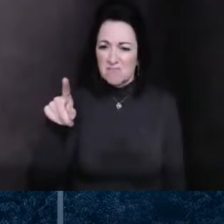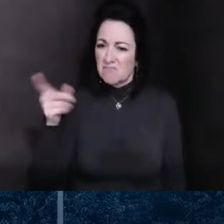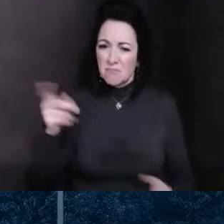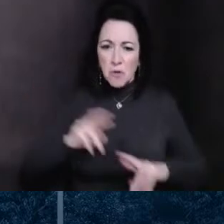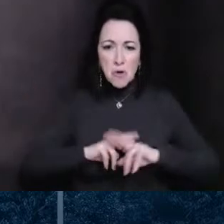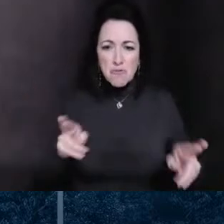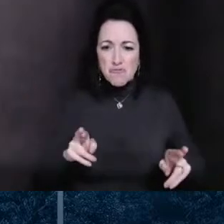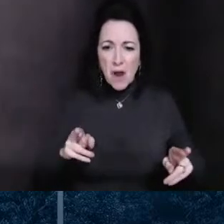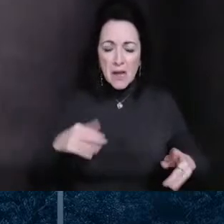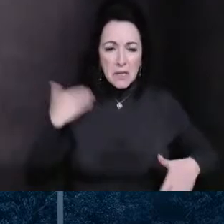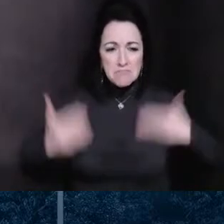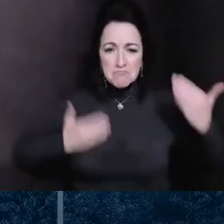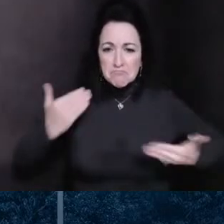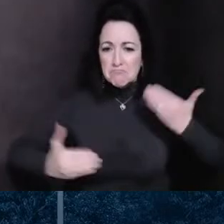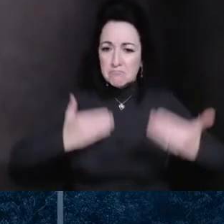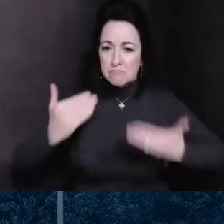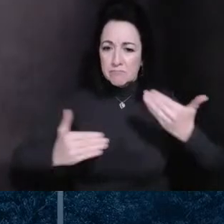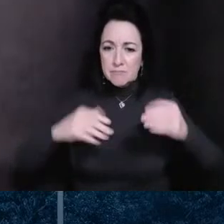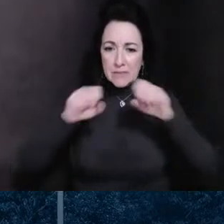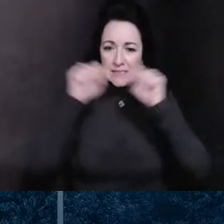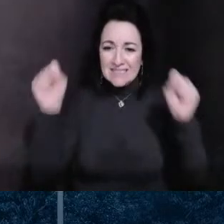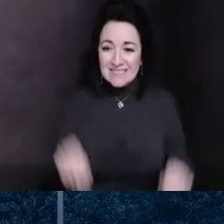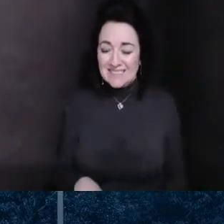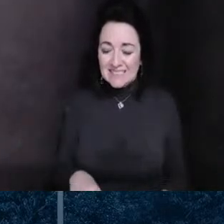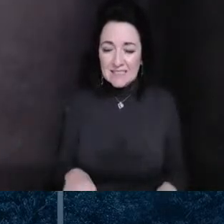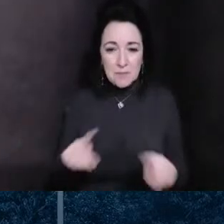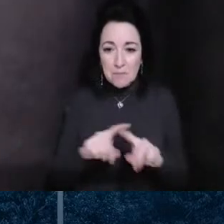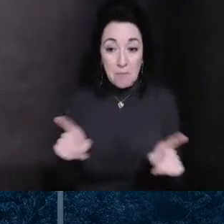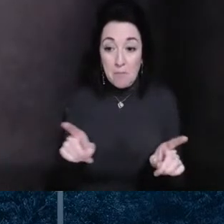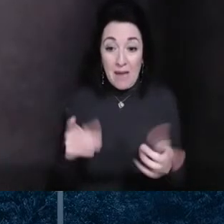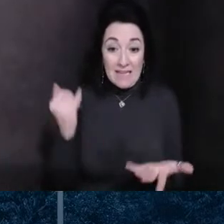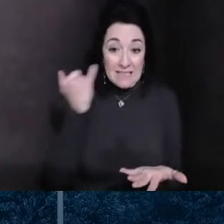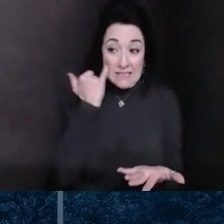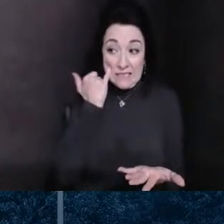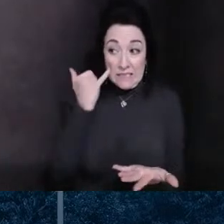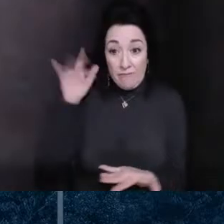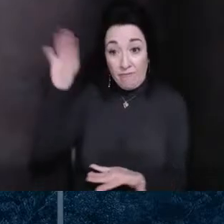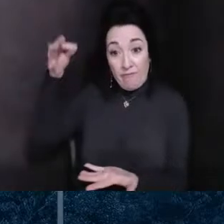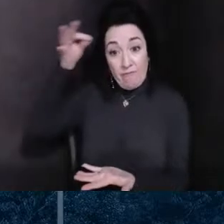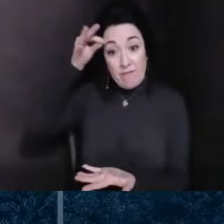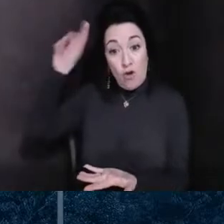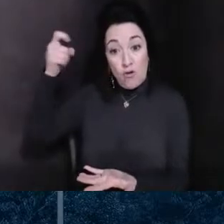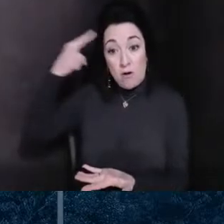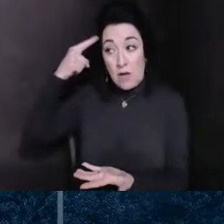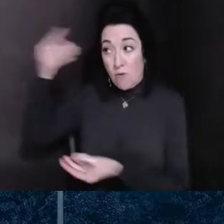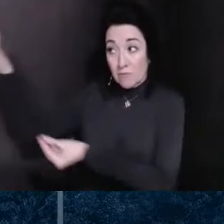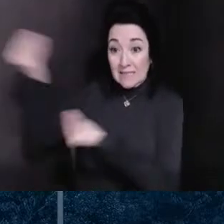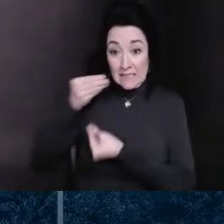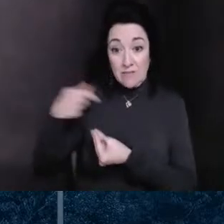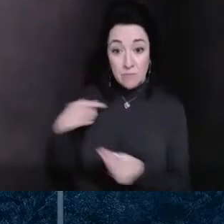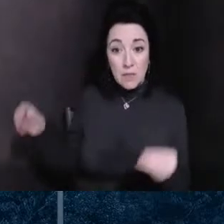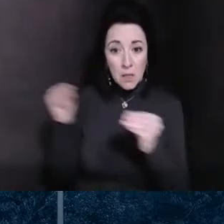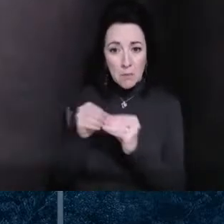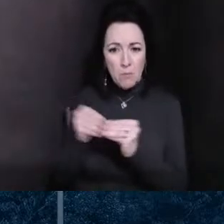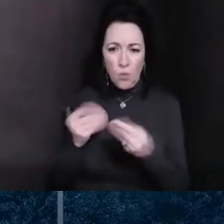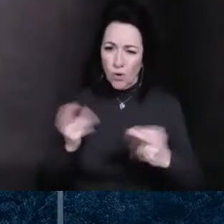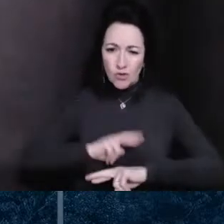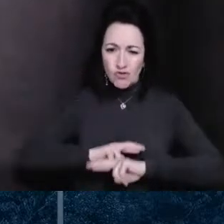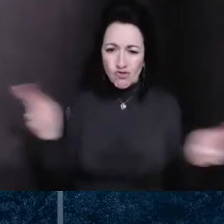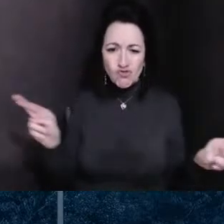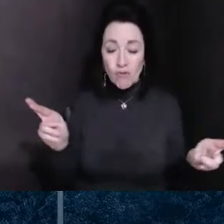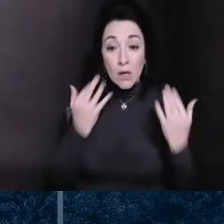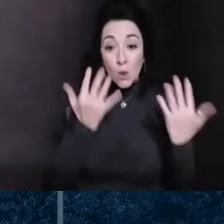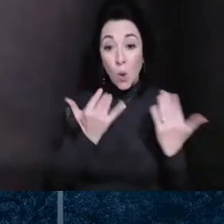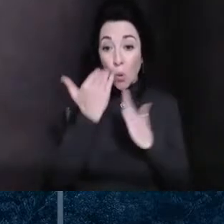how much we're getting or not getting from the federal government. If we got 4 times what we're currently getting, so instead of getting 20